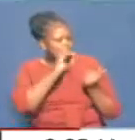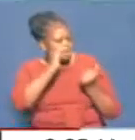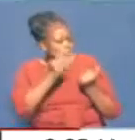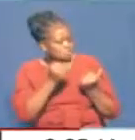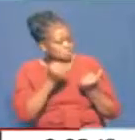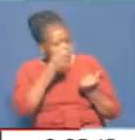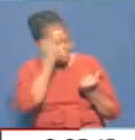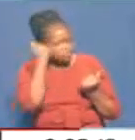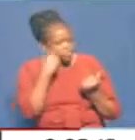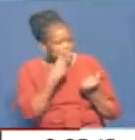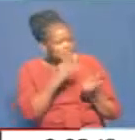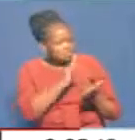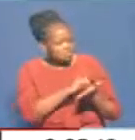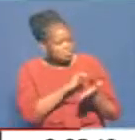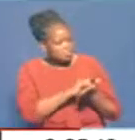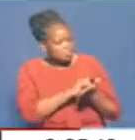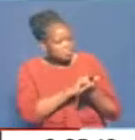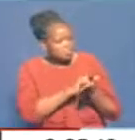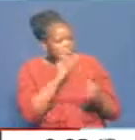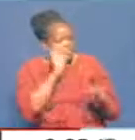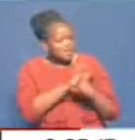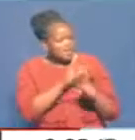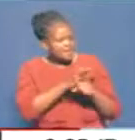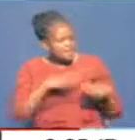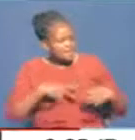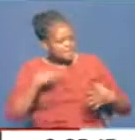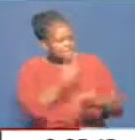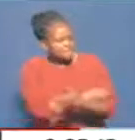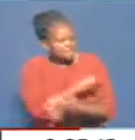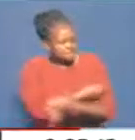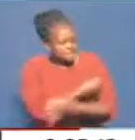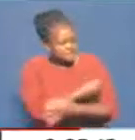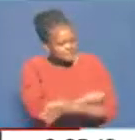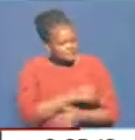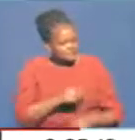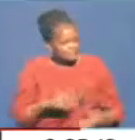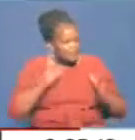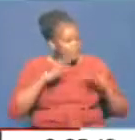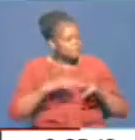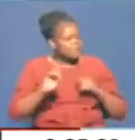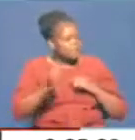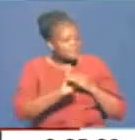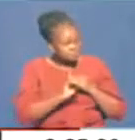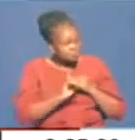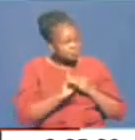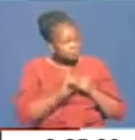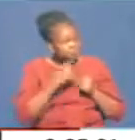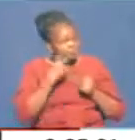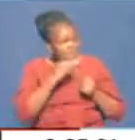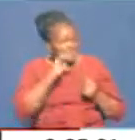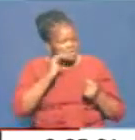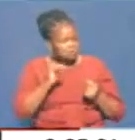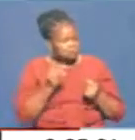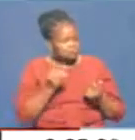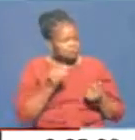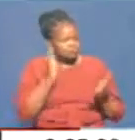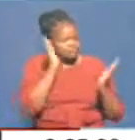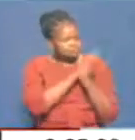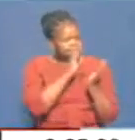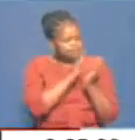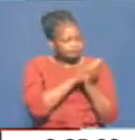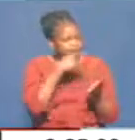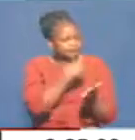seeing with a mass vaccination exercise or campaign by the ministry, we are seeing counties storing